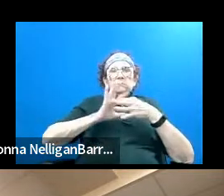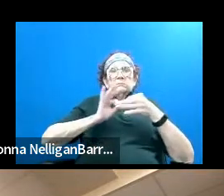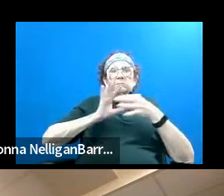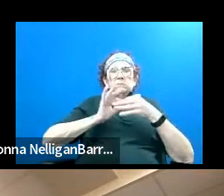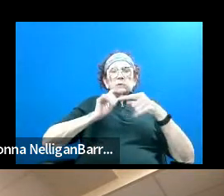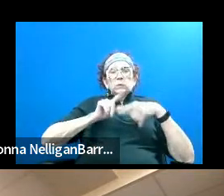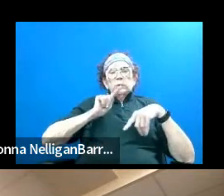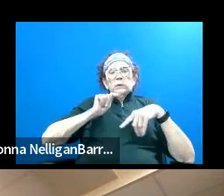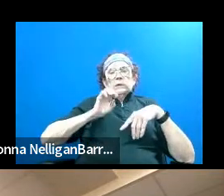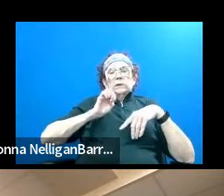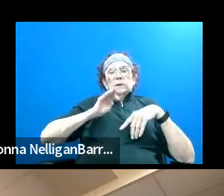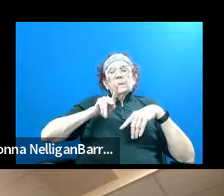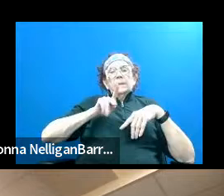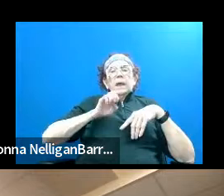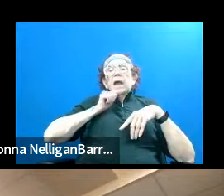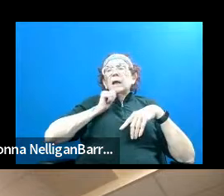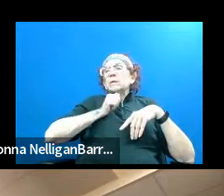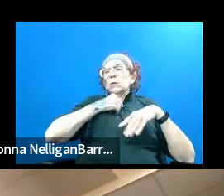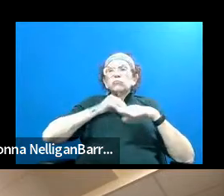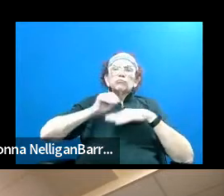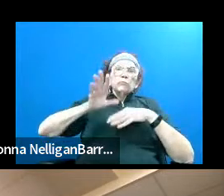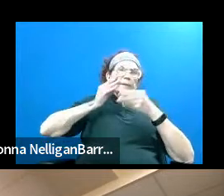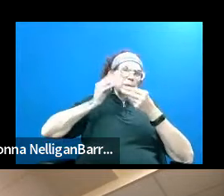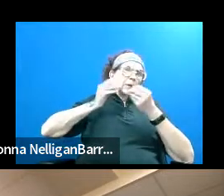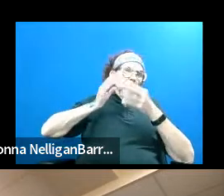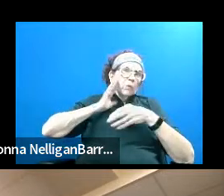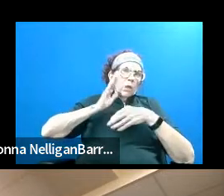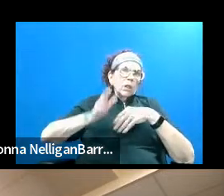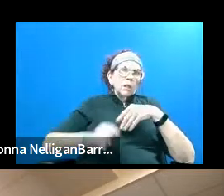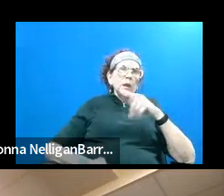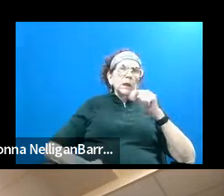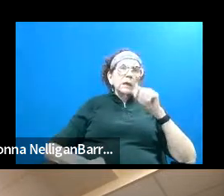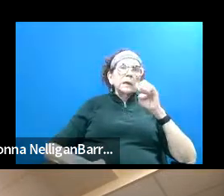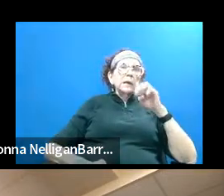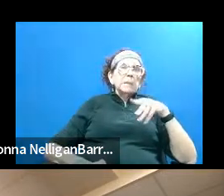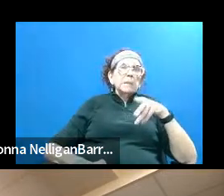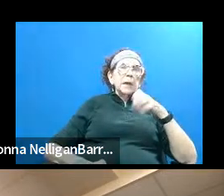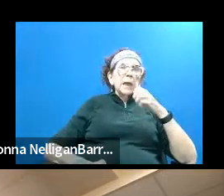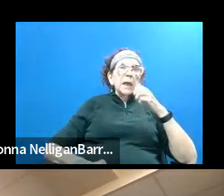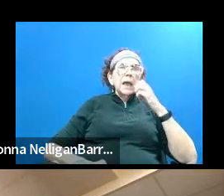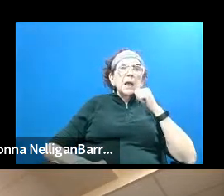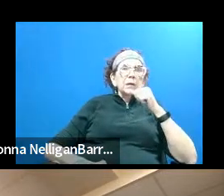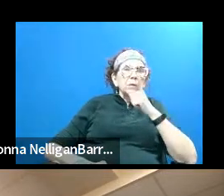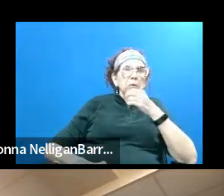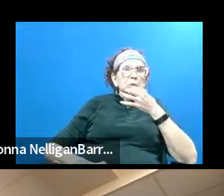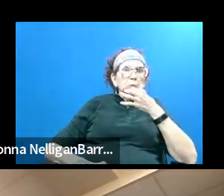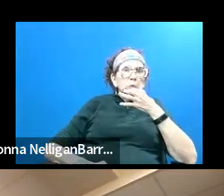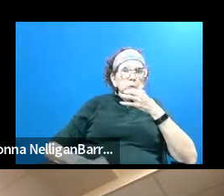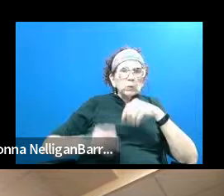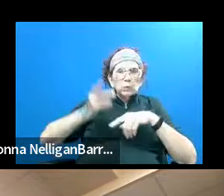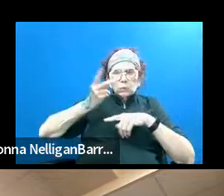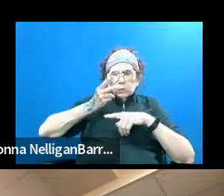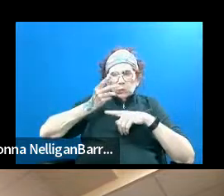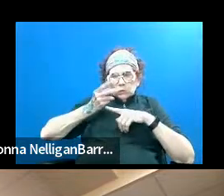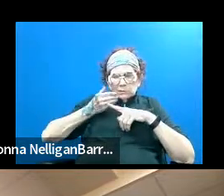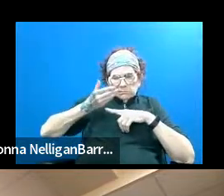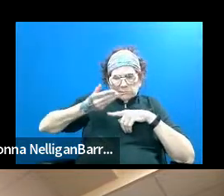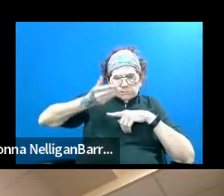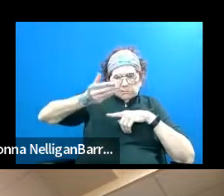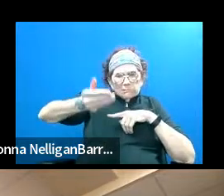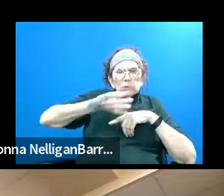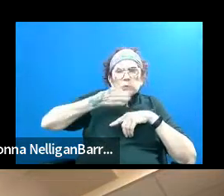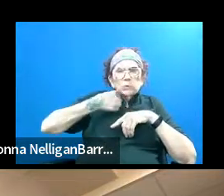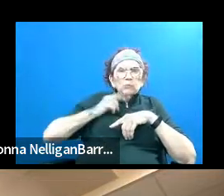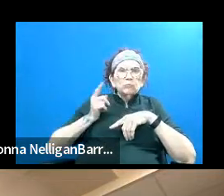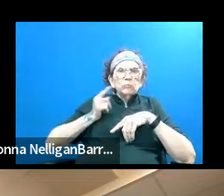going to David, Tempe in 3 months for a wedding. So you got to tell me what you looked at so I can learn the same lessons. I will. The place that really